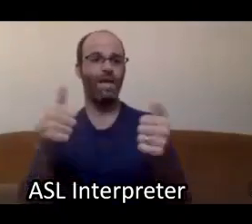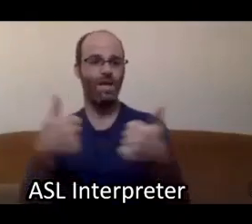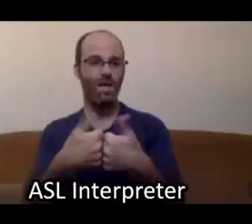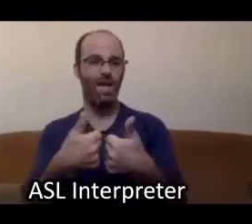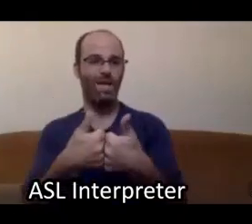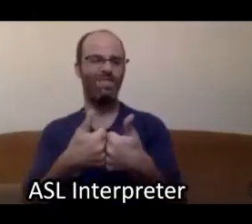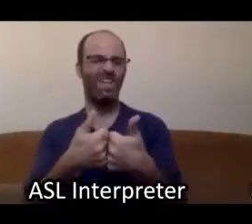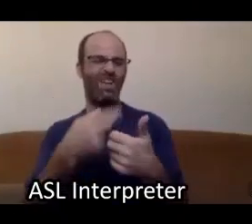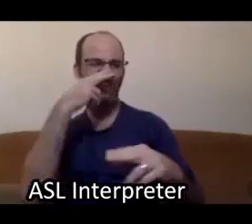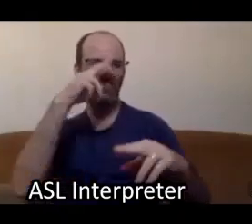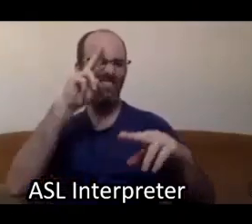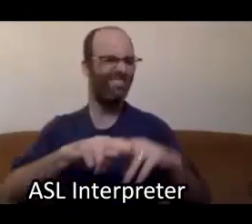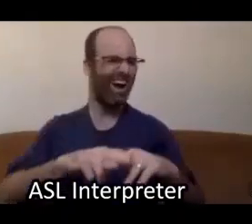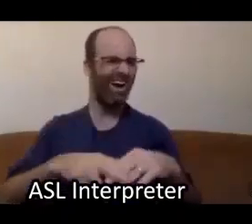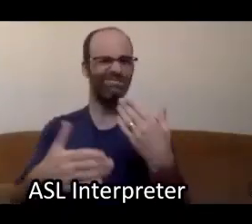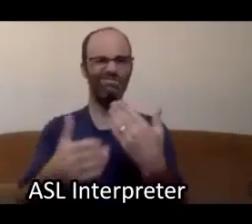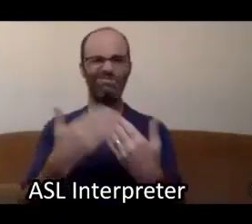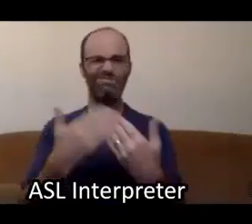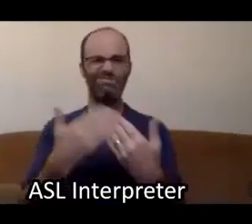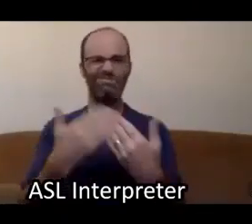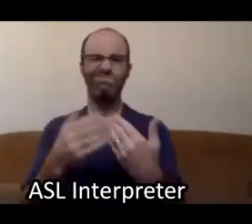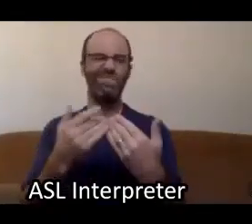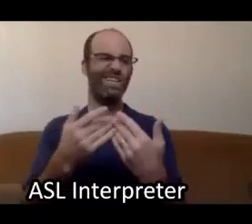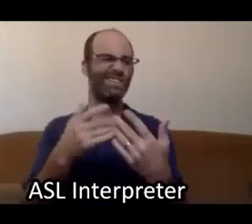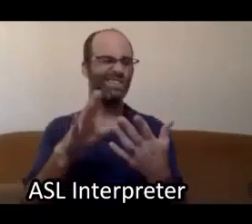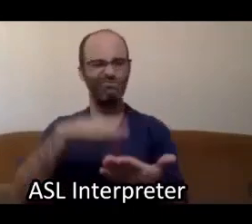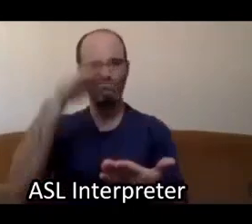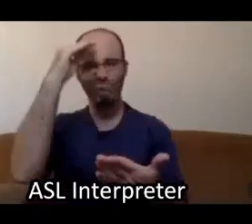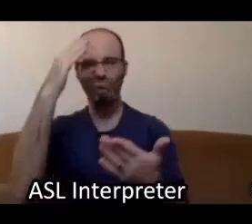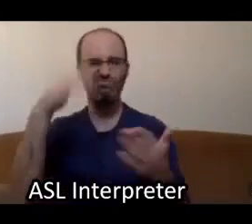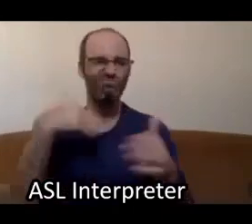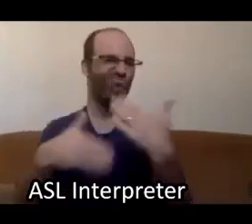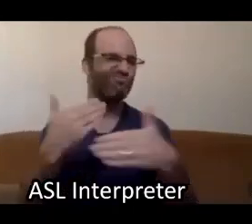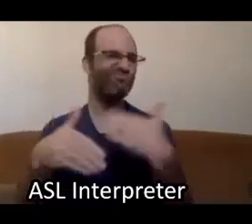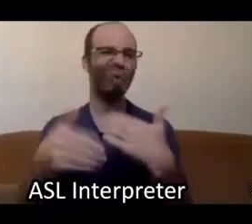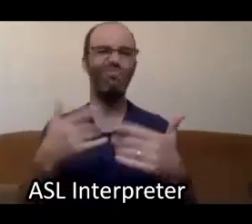to play and easy to pick up and play.